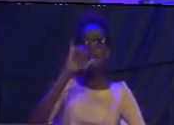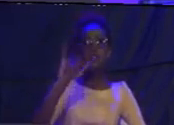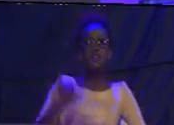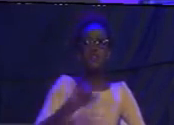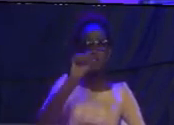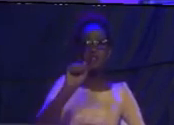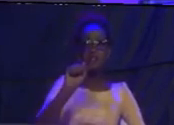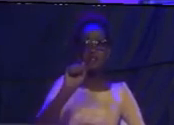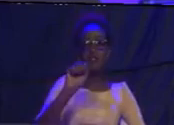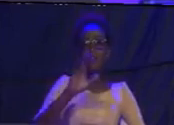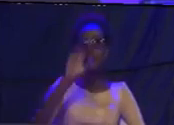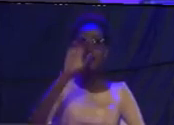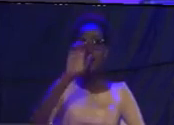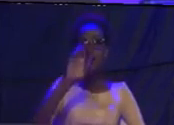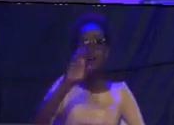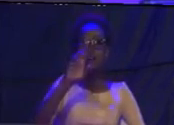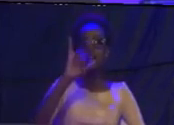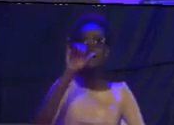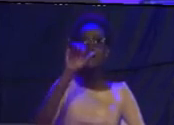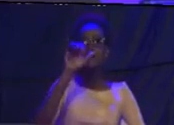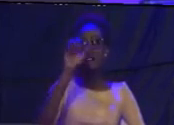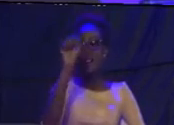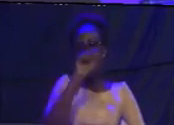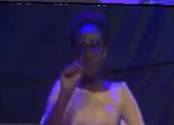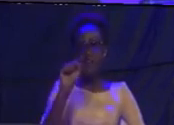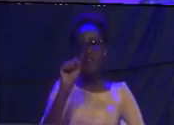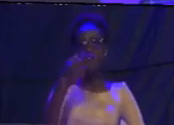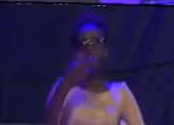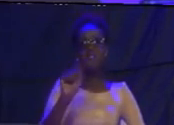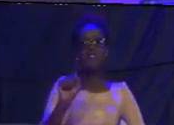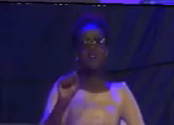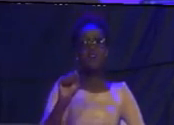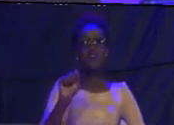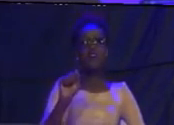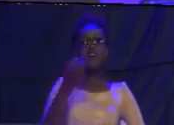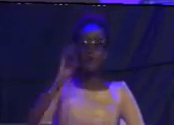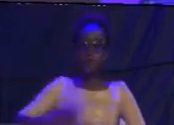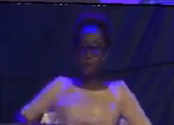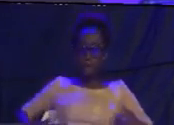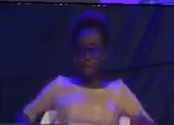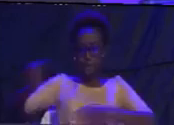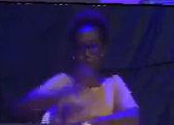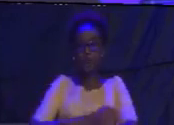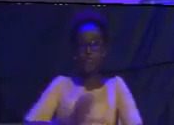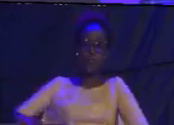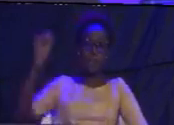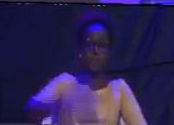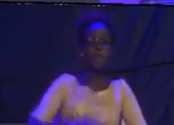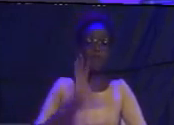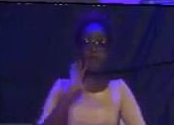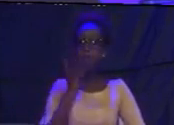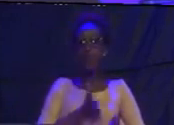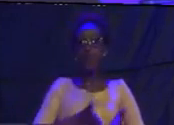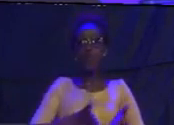Elijah. That's where Elijah struck the mantle. And the Jordan was divided.